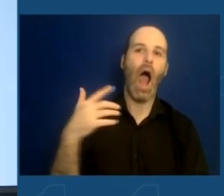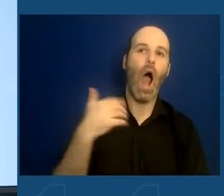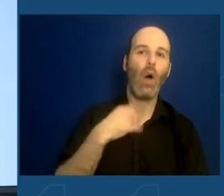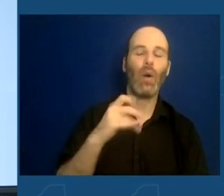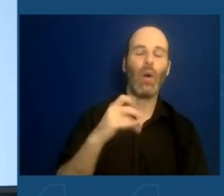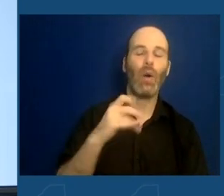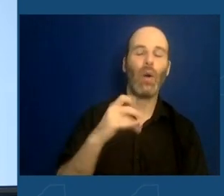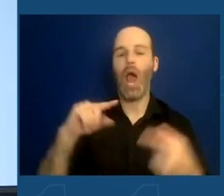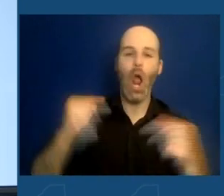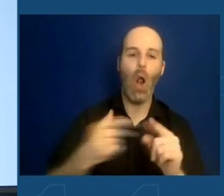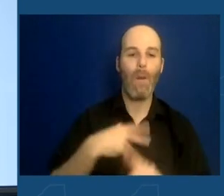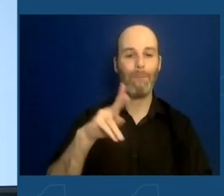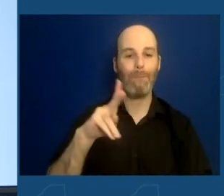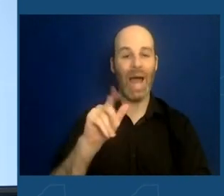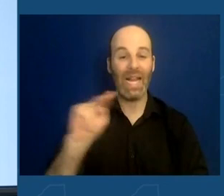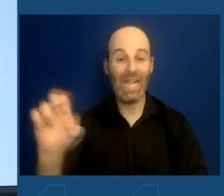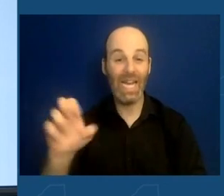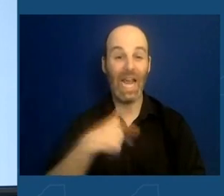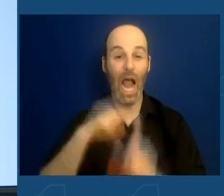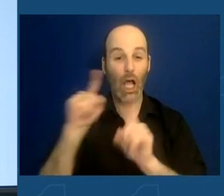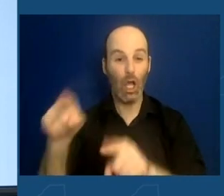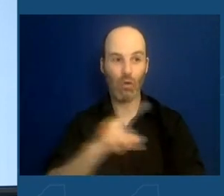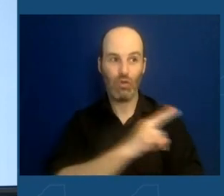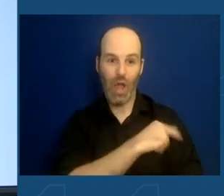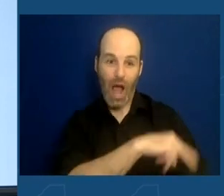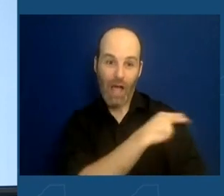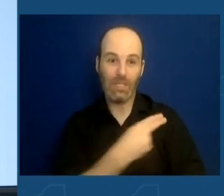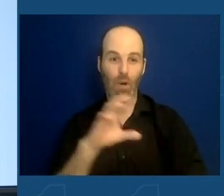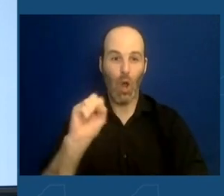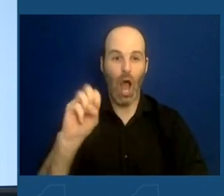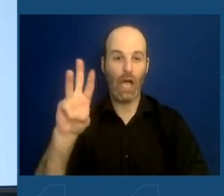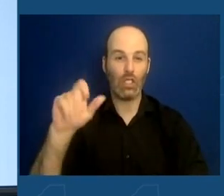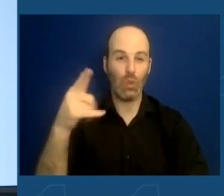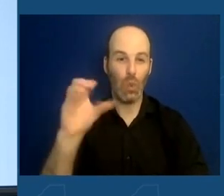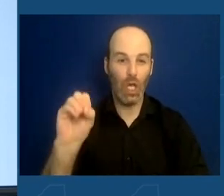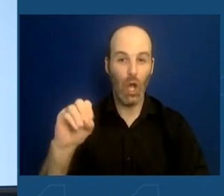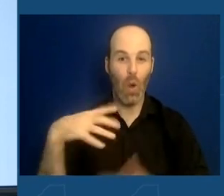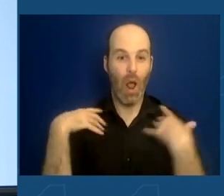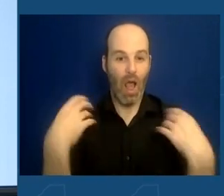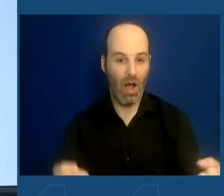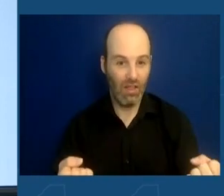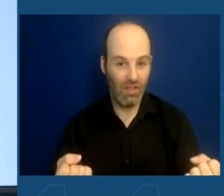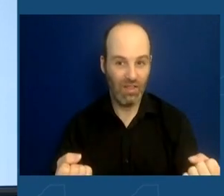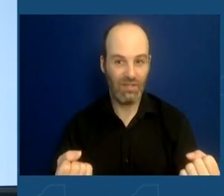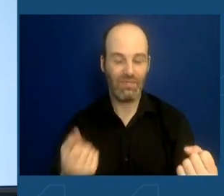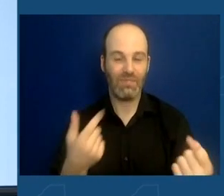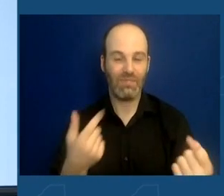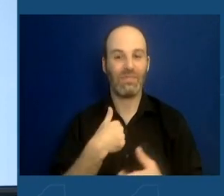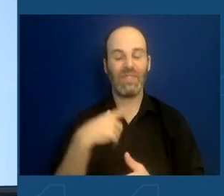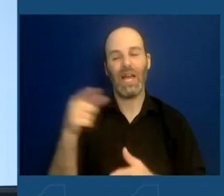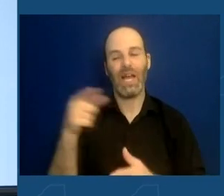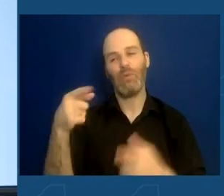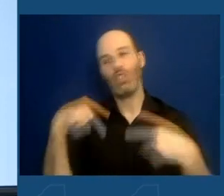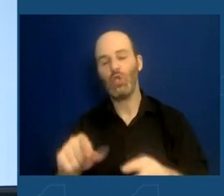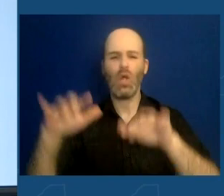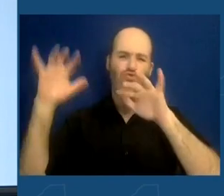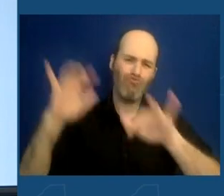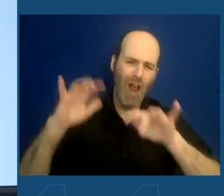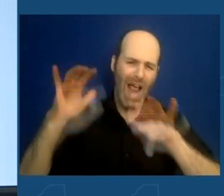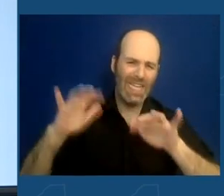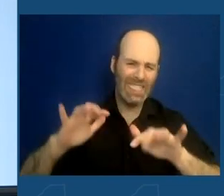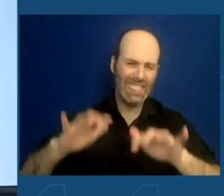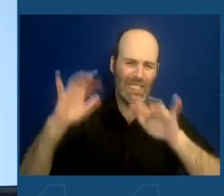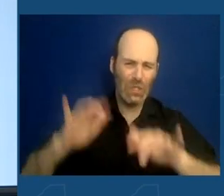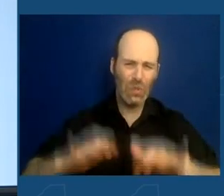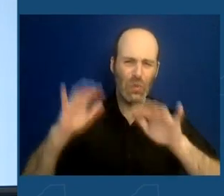at Oswego Health, and it's during a couple weeks ago the torrential rain was happening in the city and all